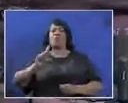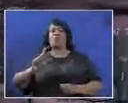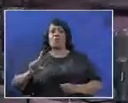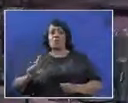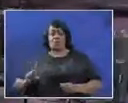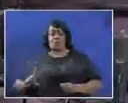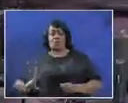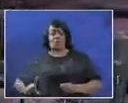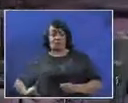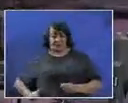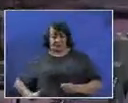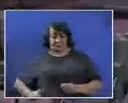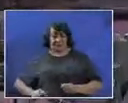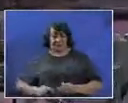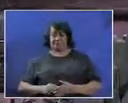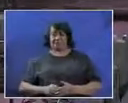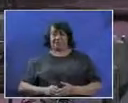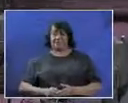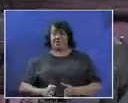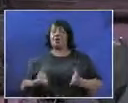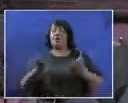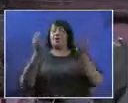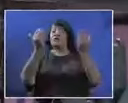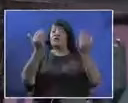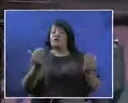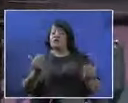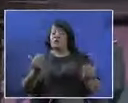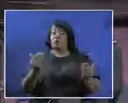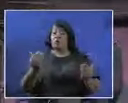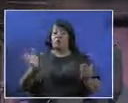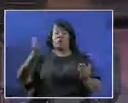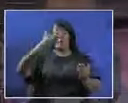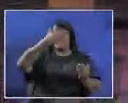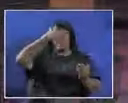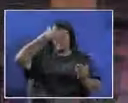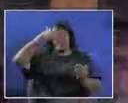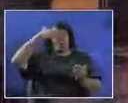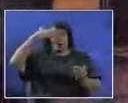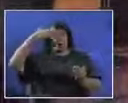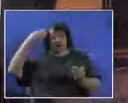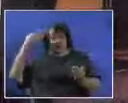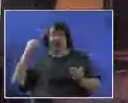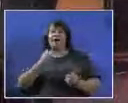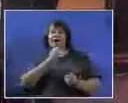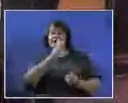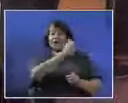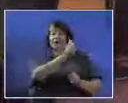So forget about yourself and concentrate on him. So